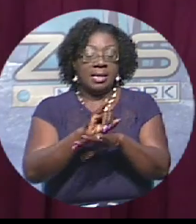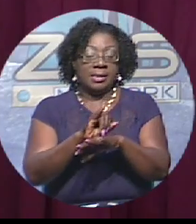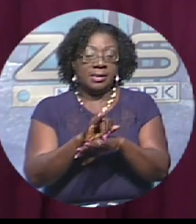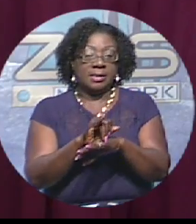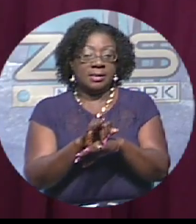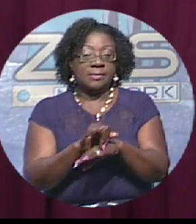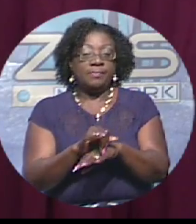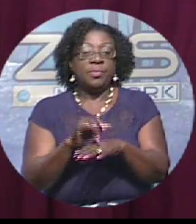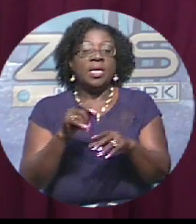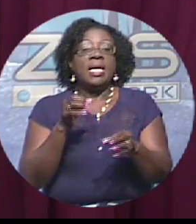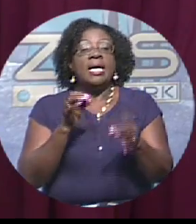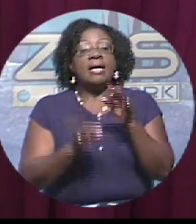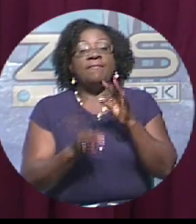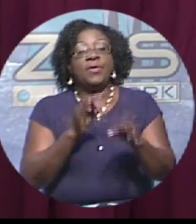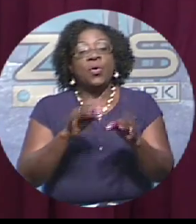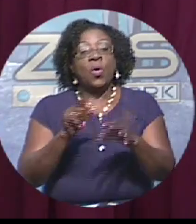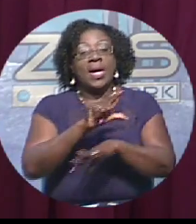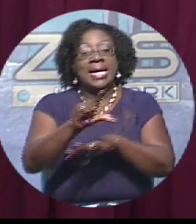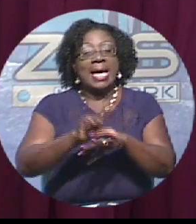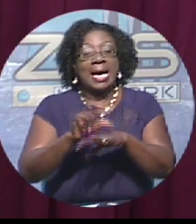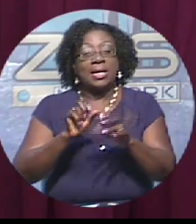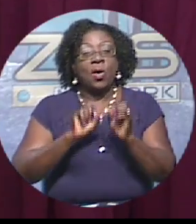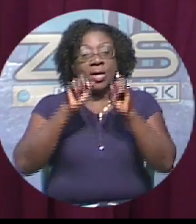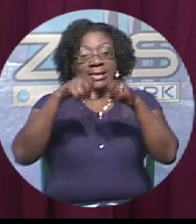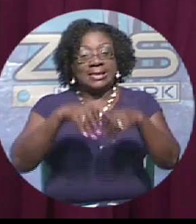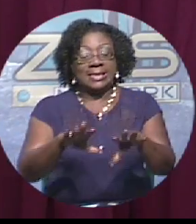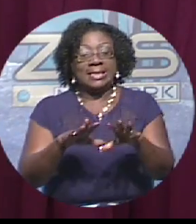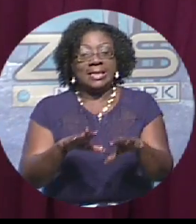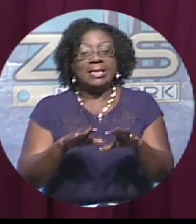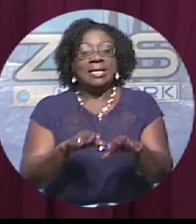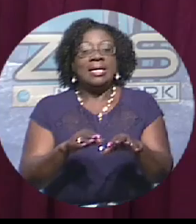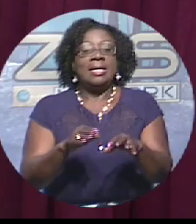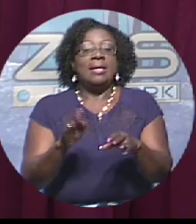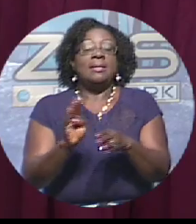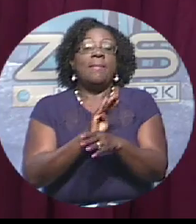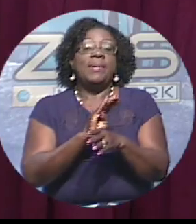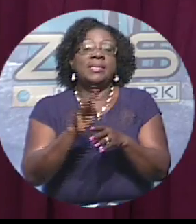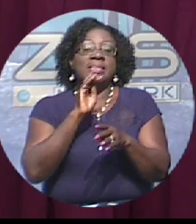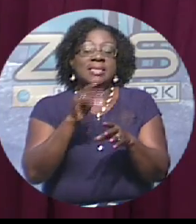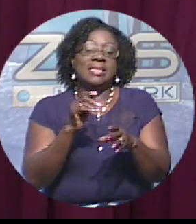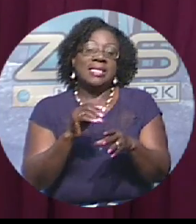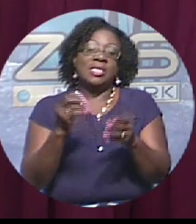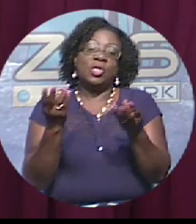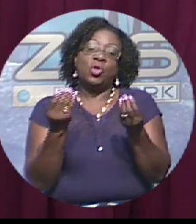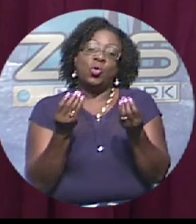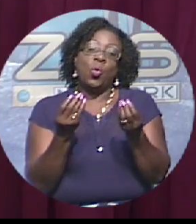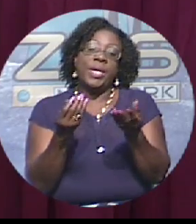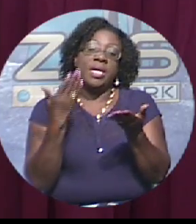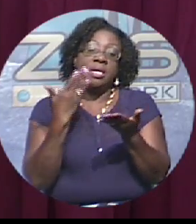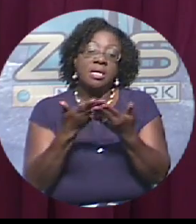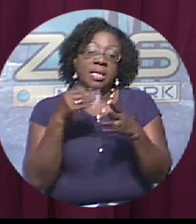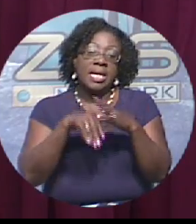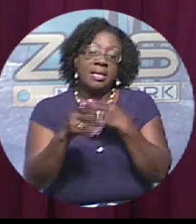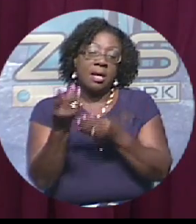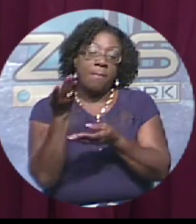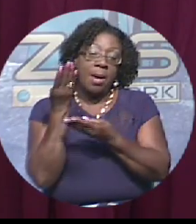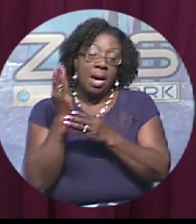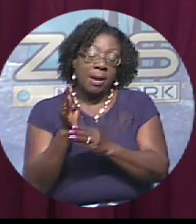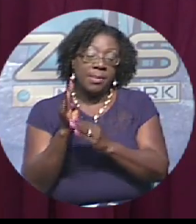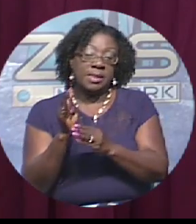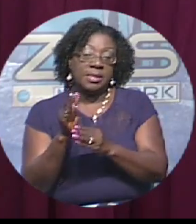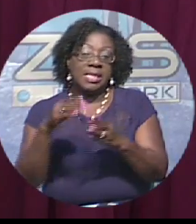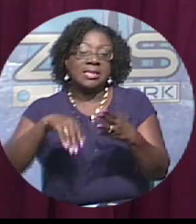Whether on land or sea, tourism officials say the industry isn't just holding its own, but continues to be an